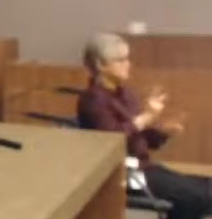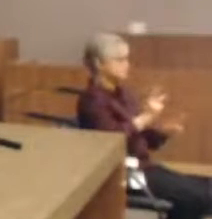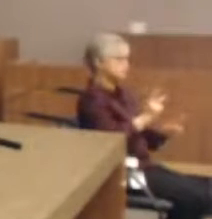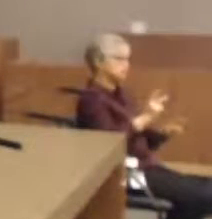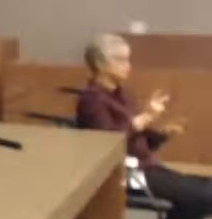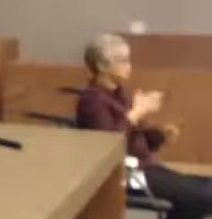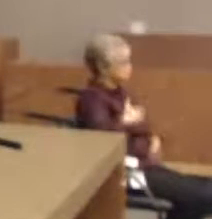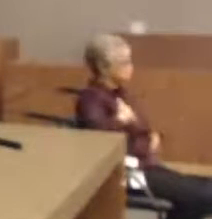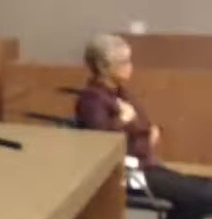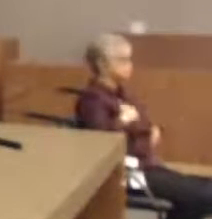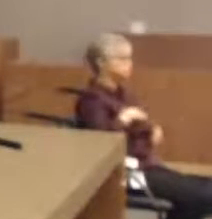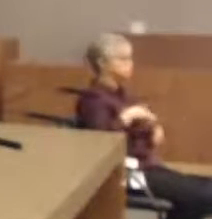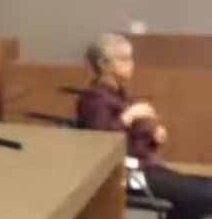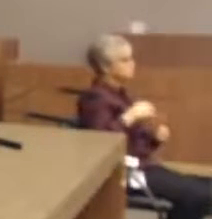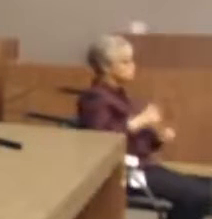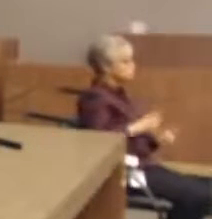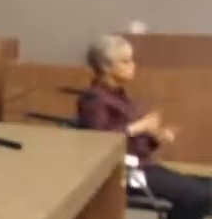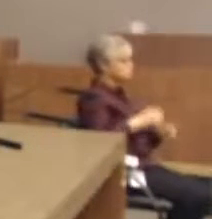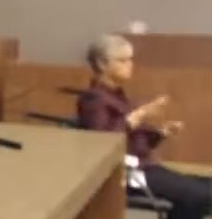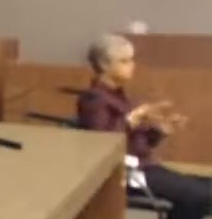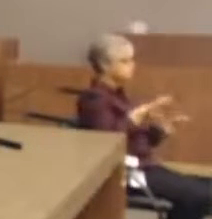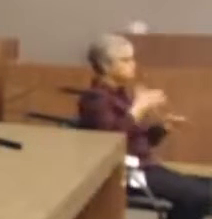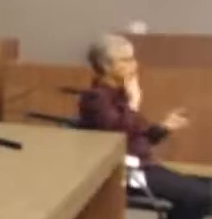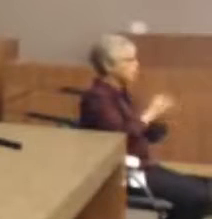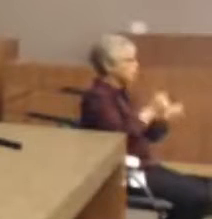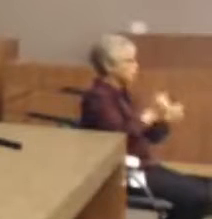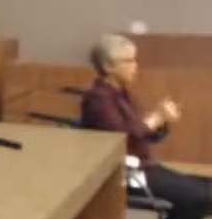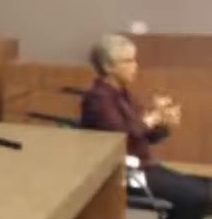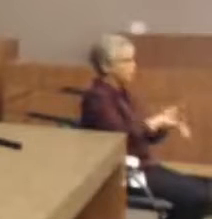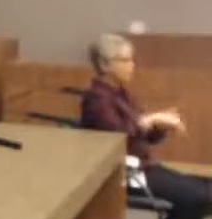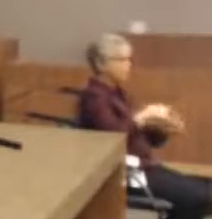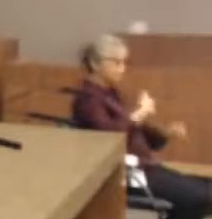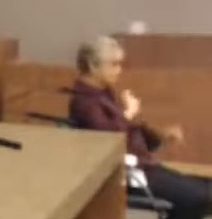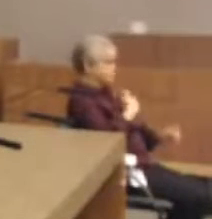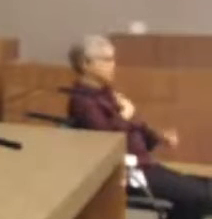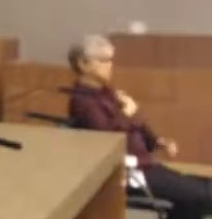of late, like I'm right up against the edge of things. I wait till the